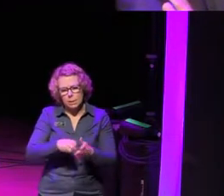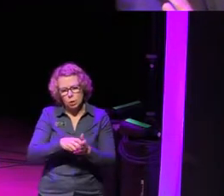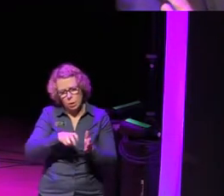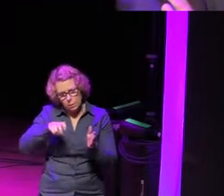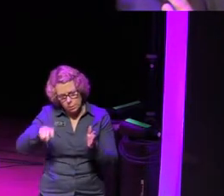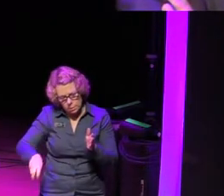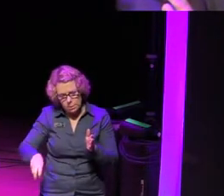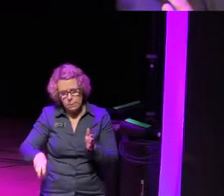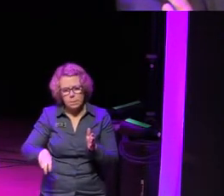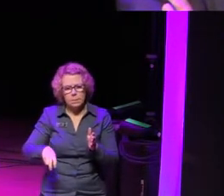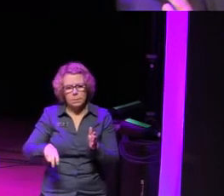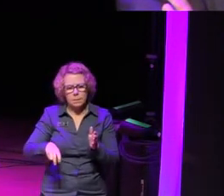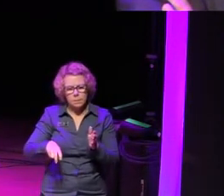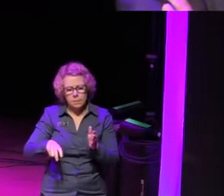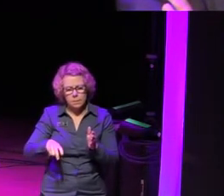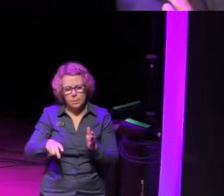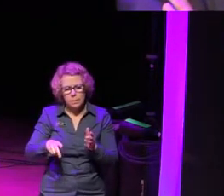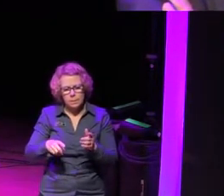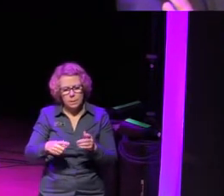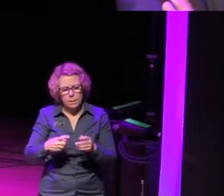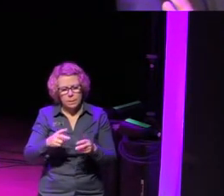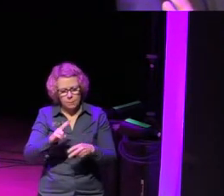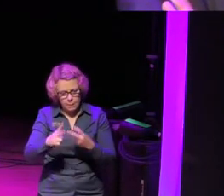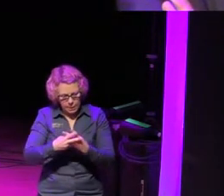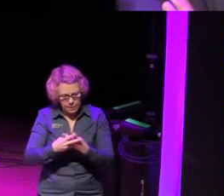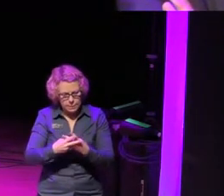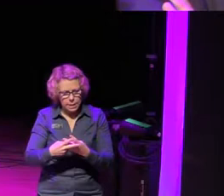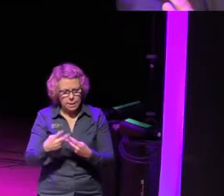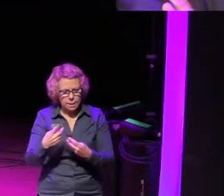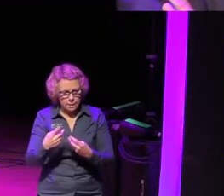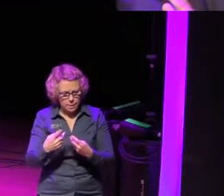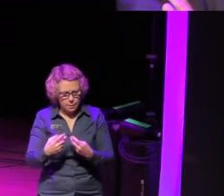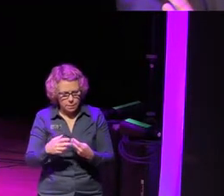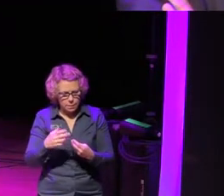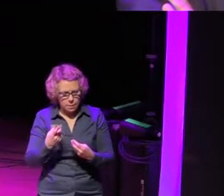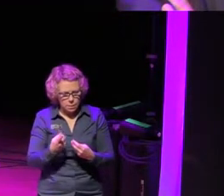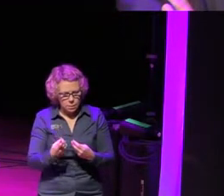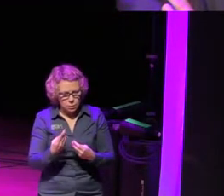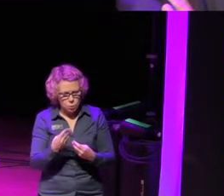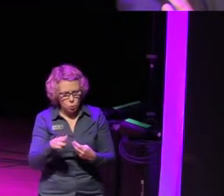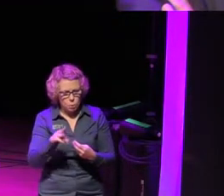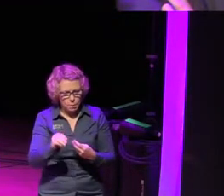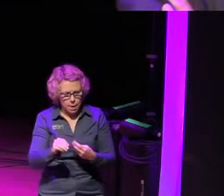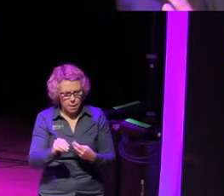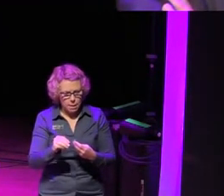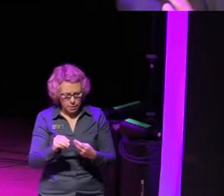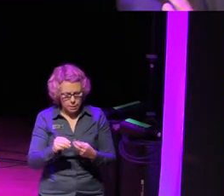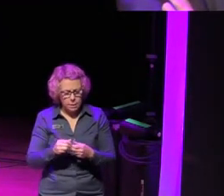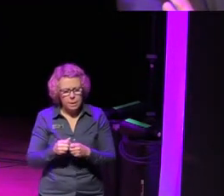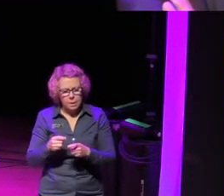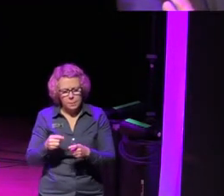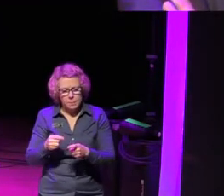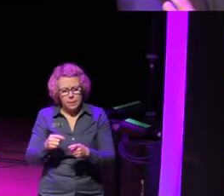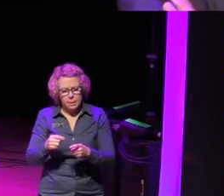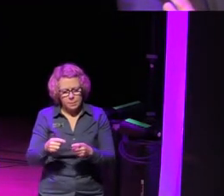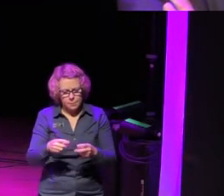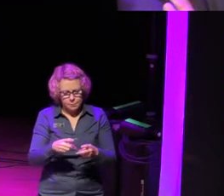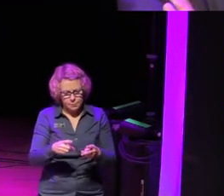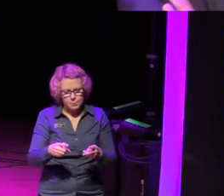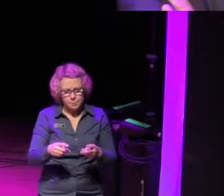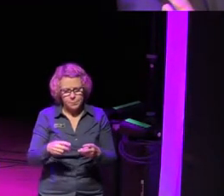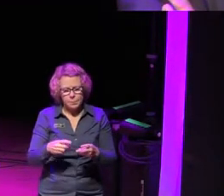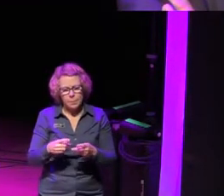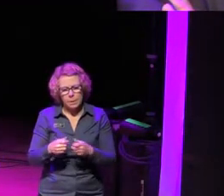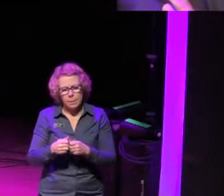Zuma must fall. And 1 year down the line, the problem continues. The commission of inquiry has not taken